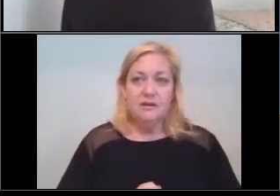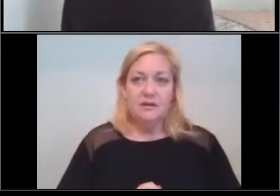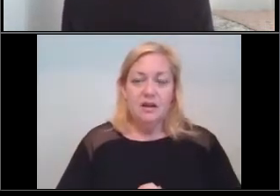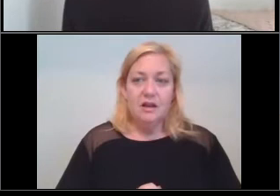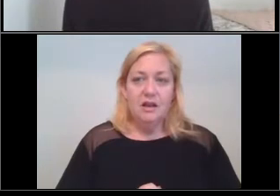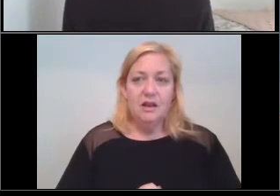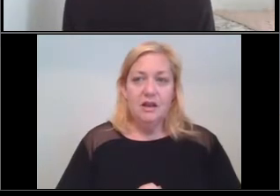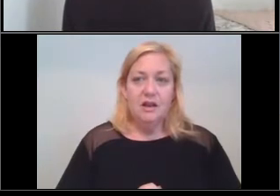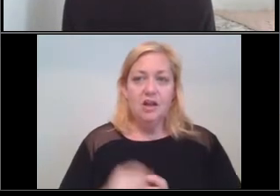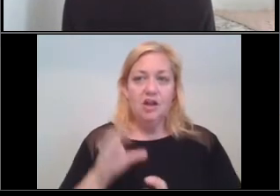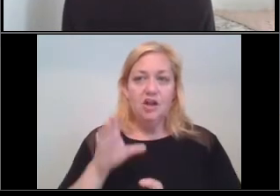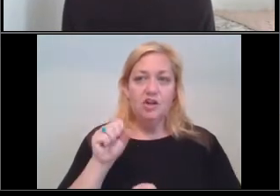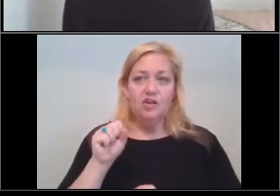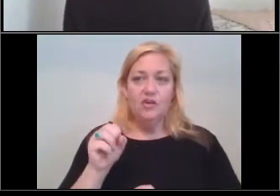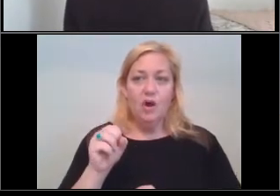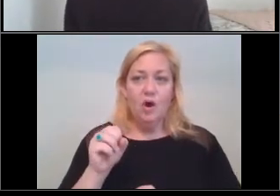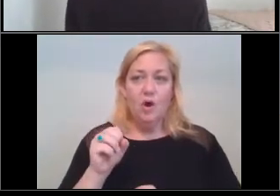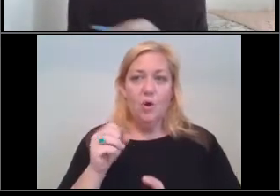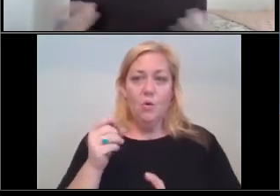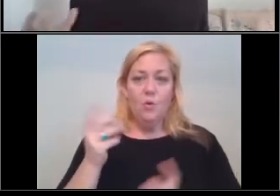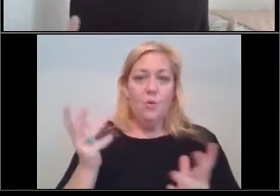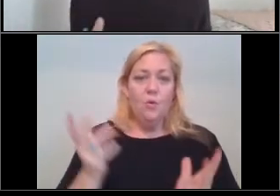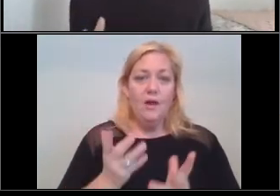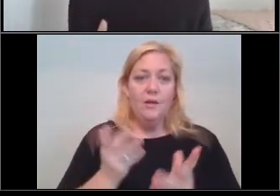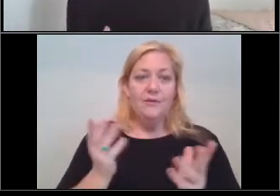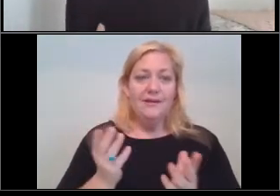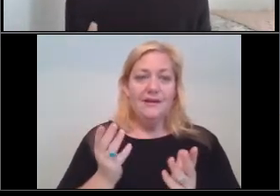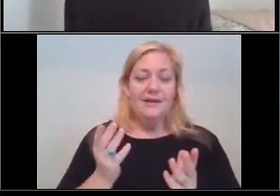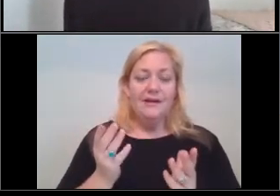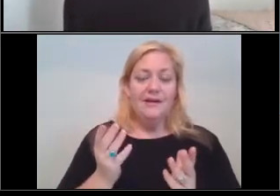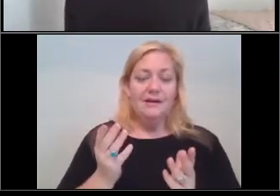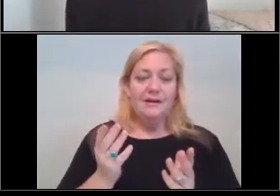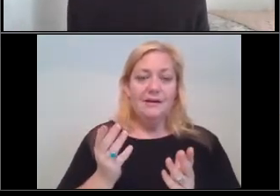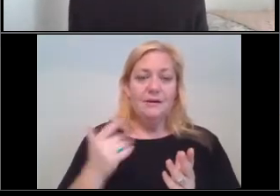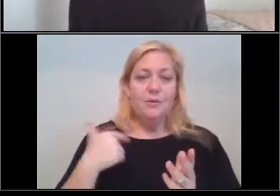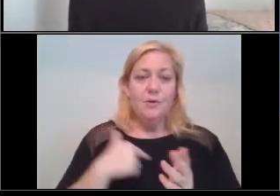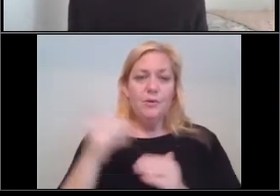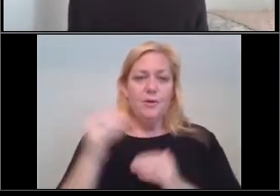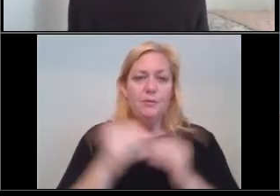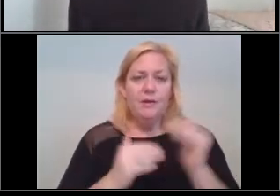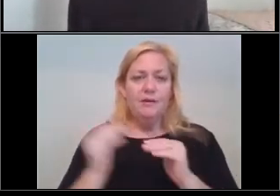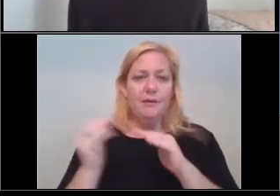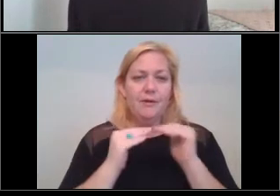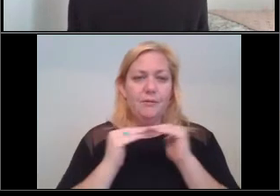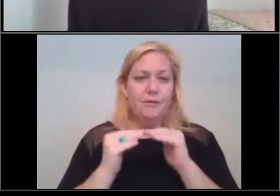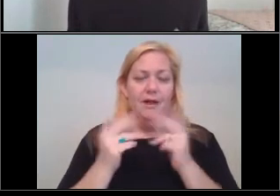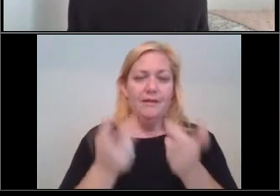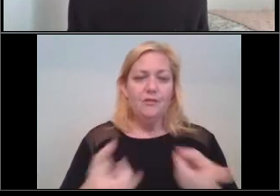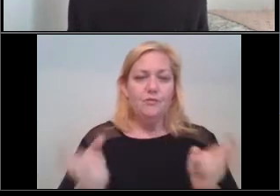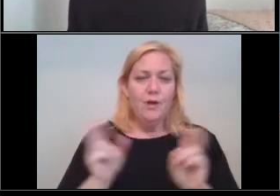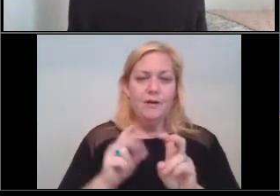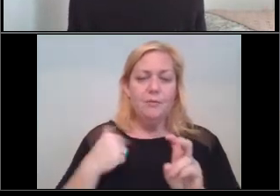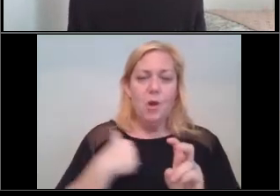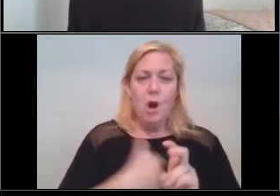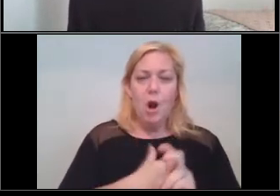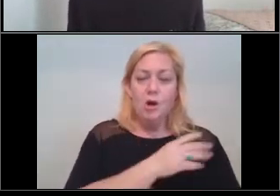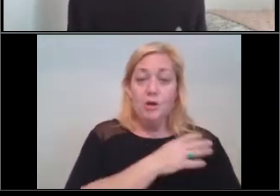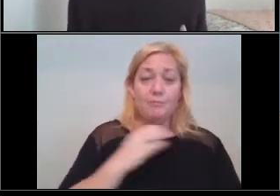And so last year, when we were developing this equity advisory roundtable, our